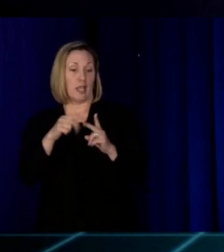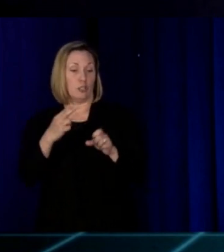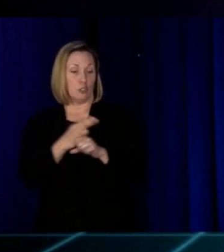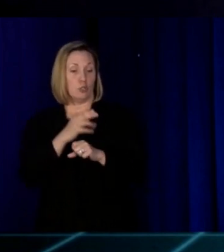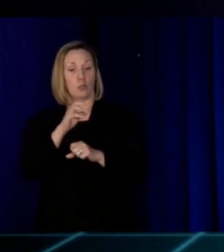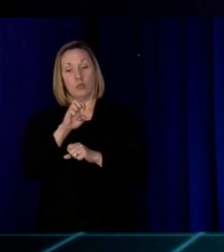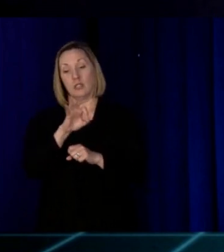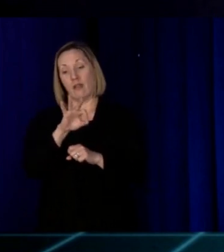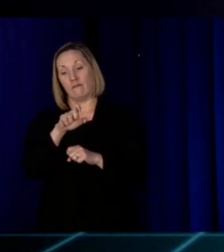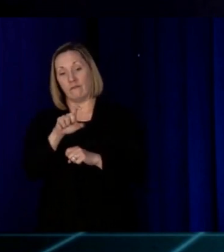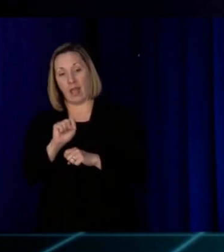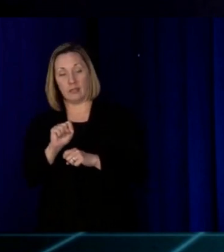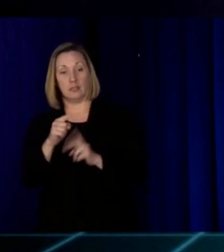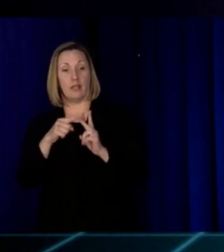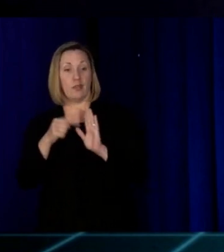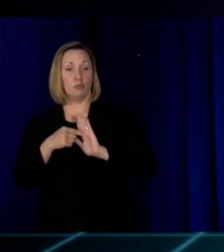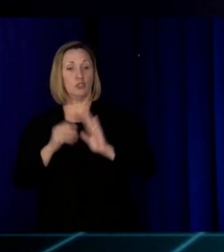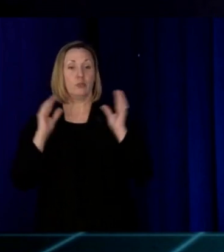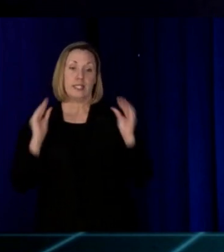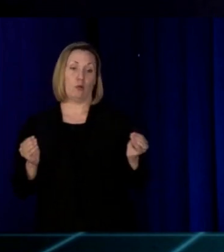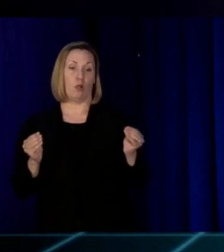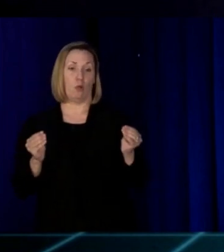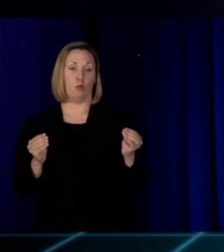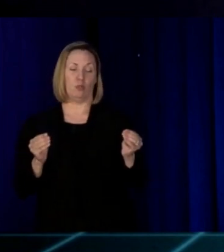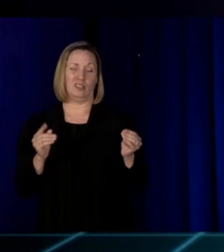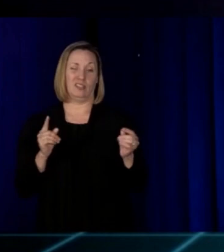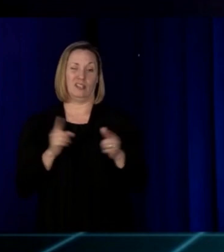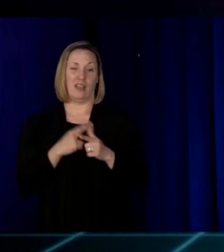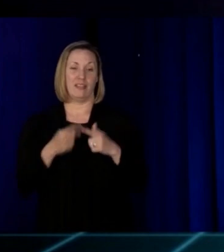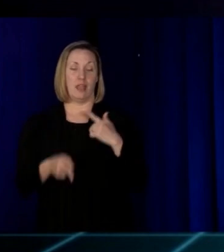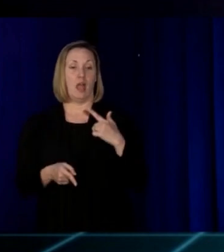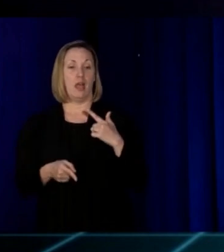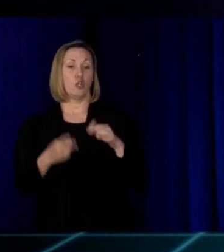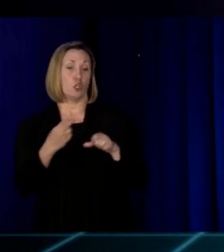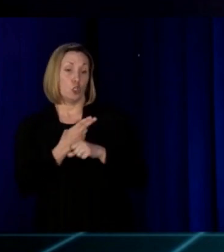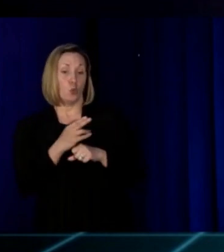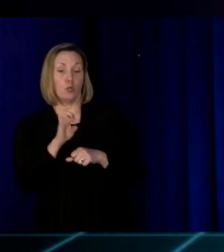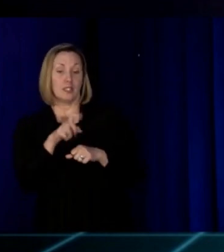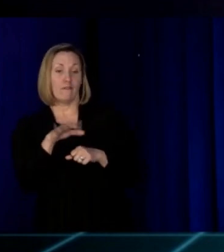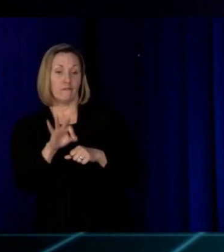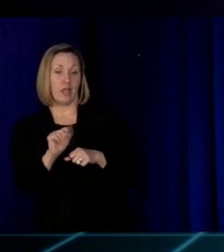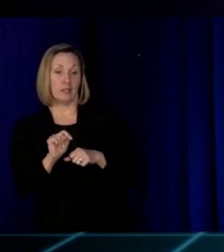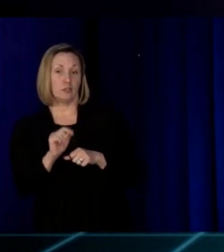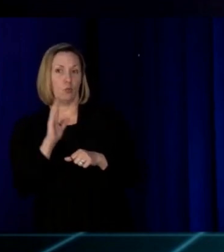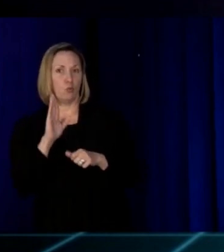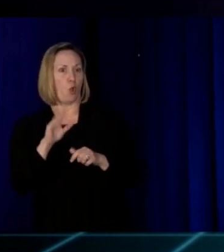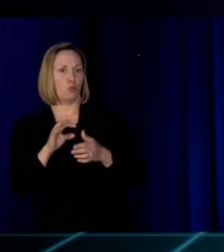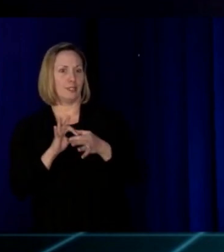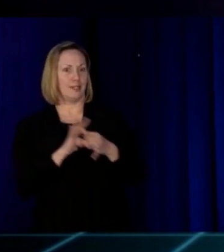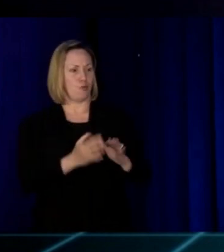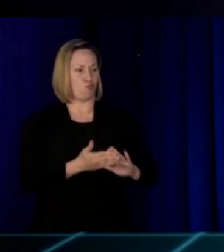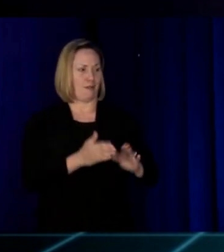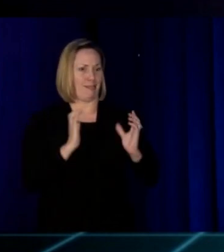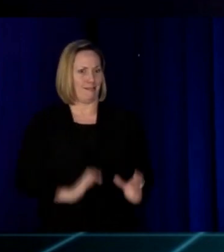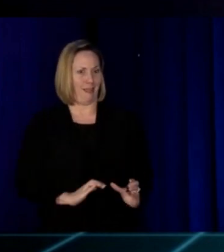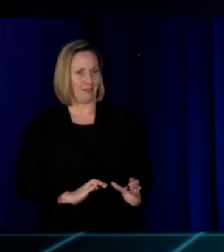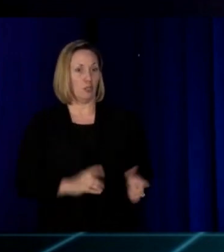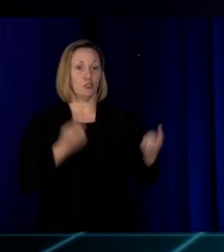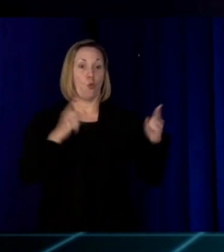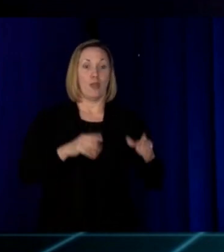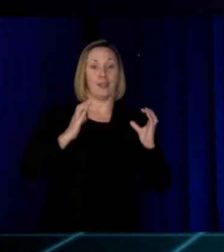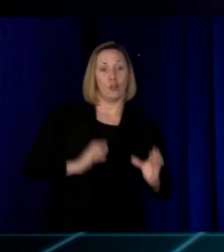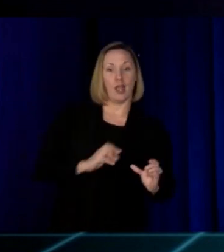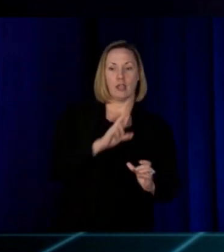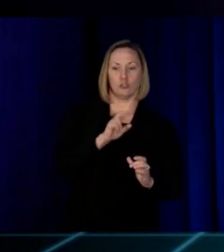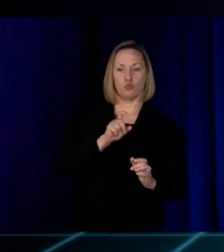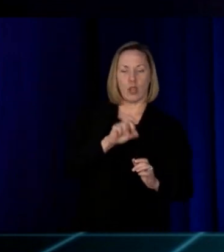and basically this is going to show 0, and then use effect's only going to run on the client. So when the client renders this, it's